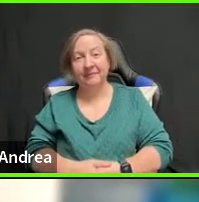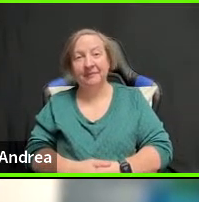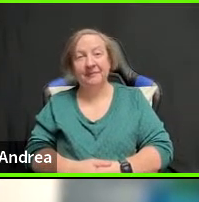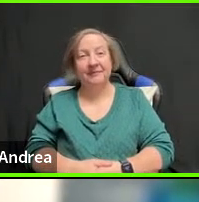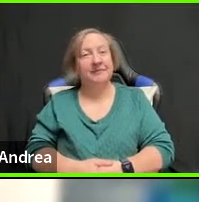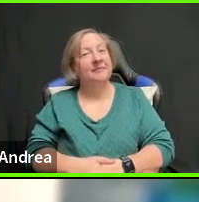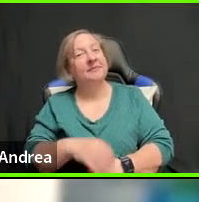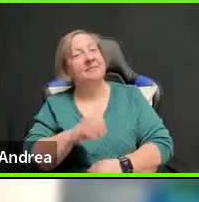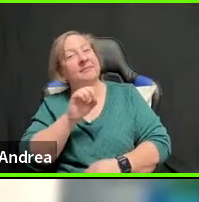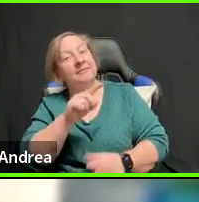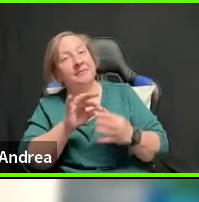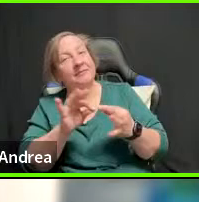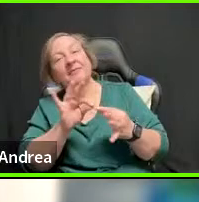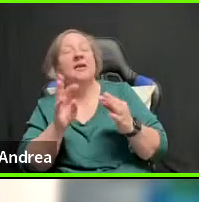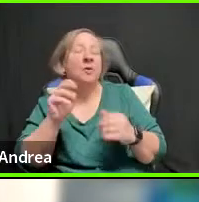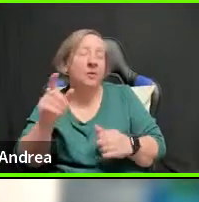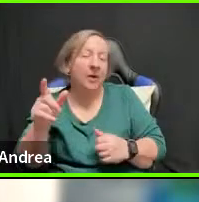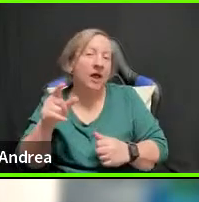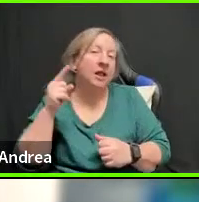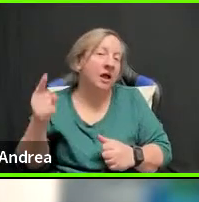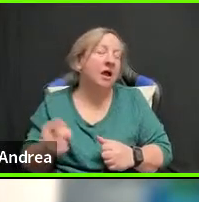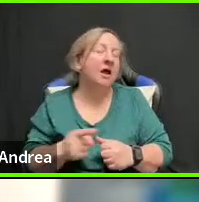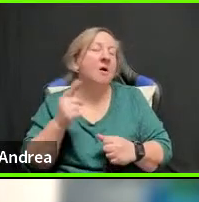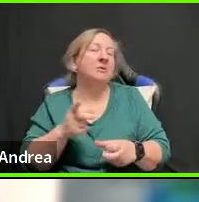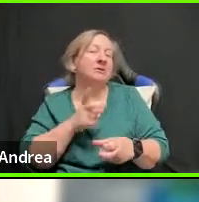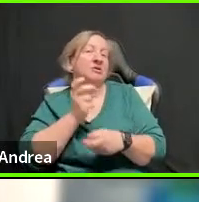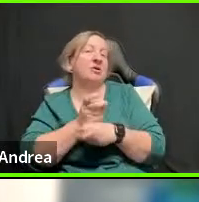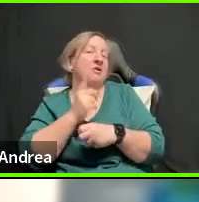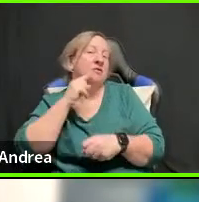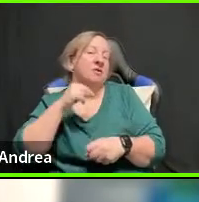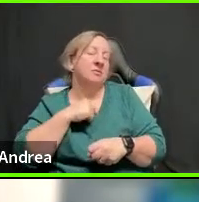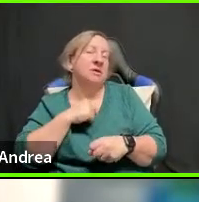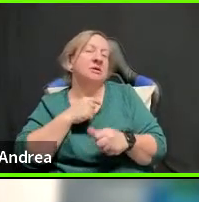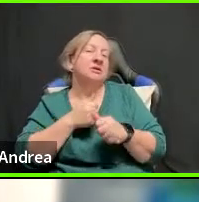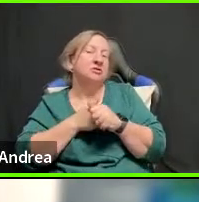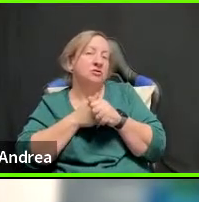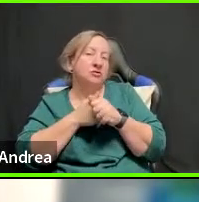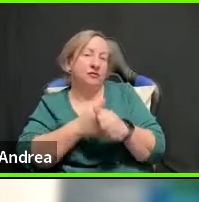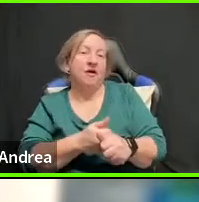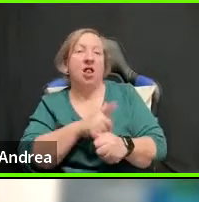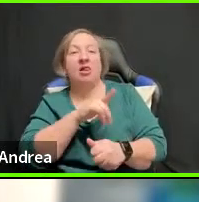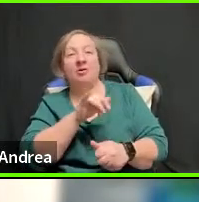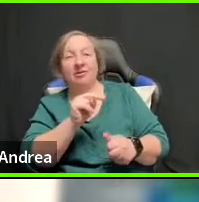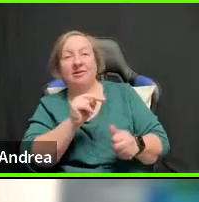Well, it's always so very hard for me to follow Lynn.